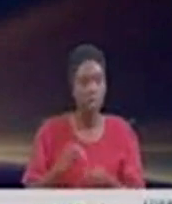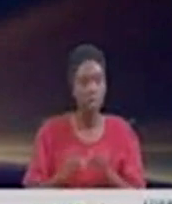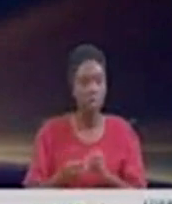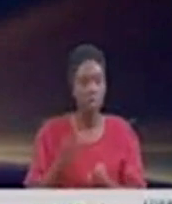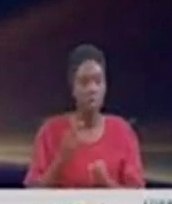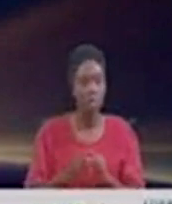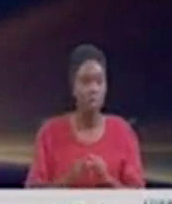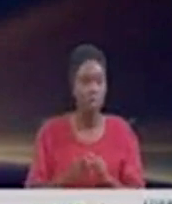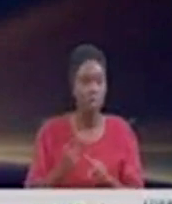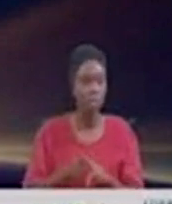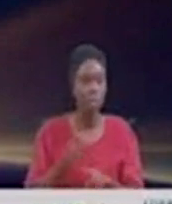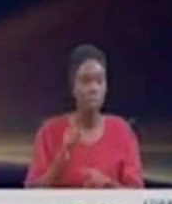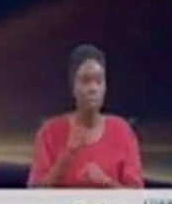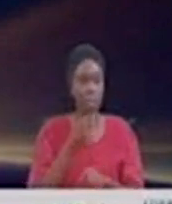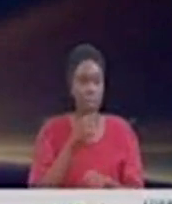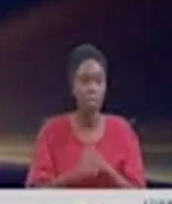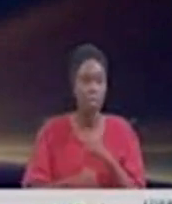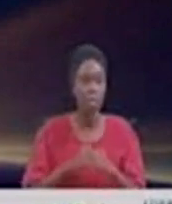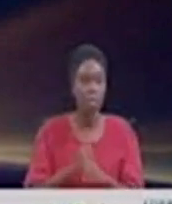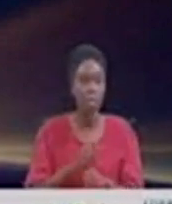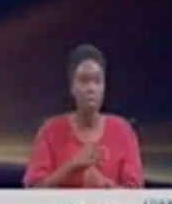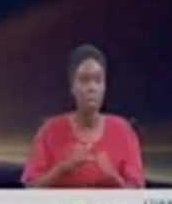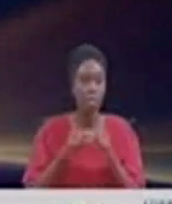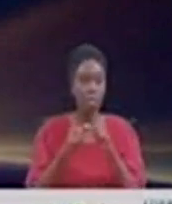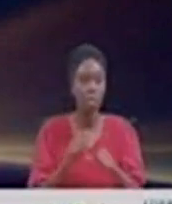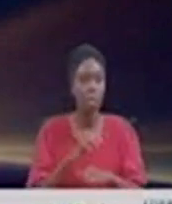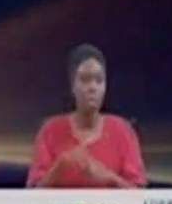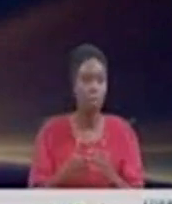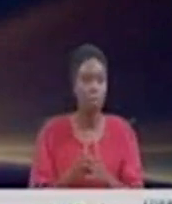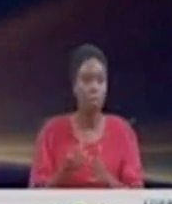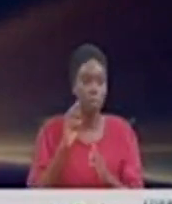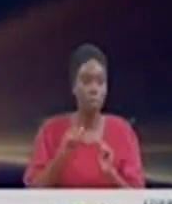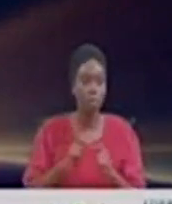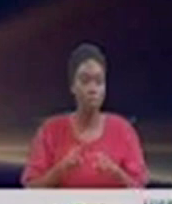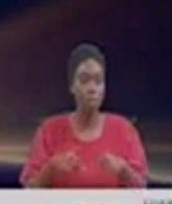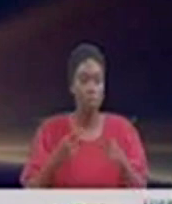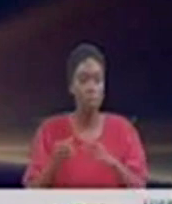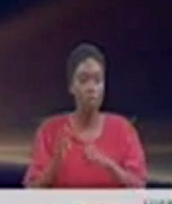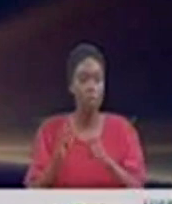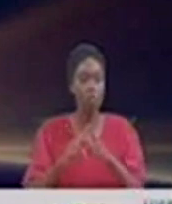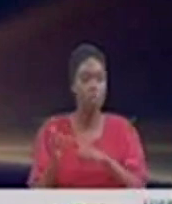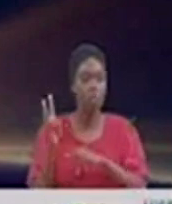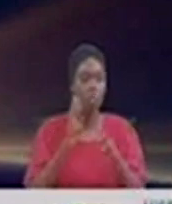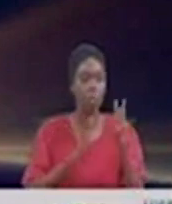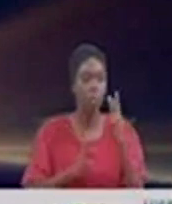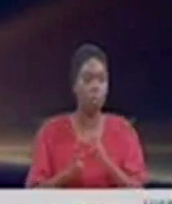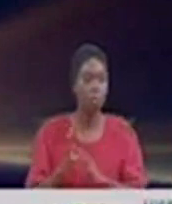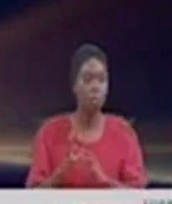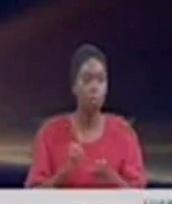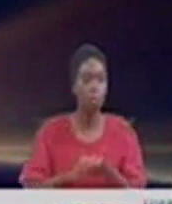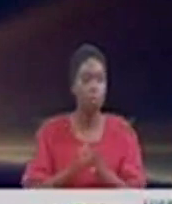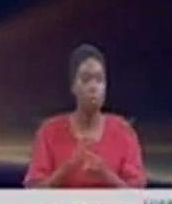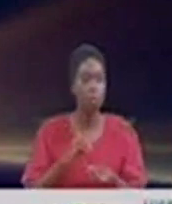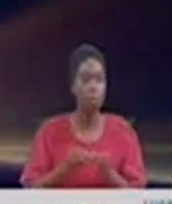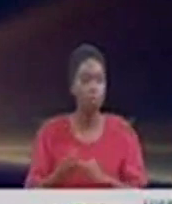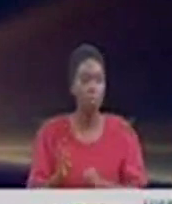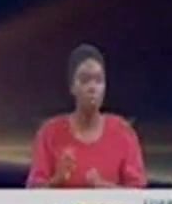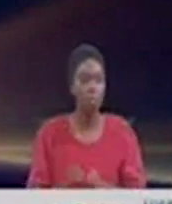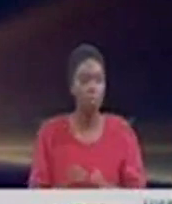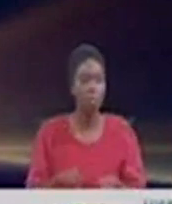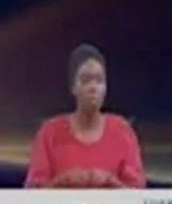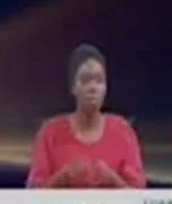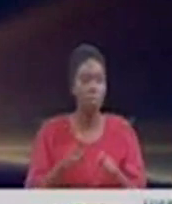the number of the names, from 20 years old and upward, all that were able to go forth to war, those that were numbered of